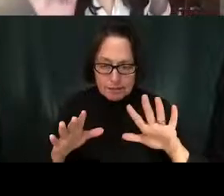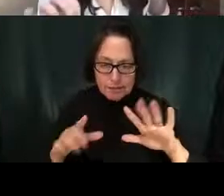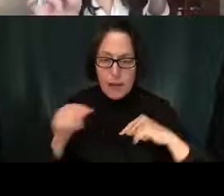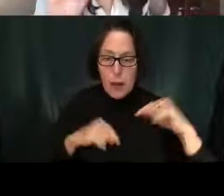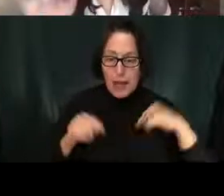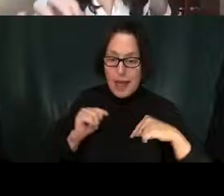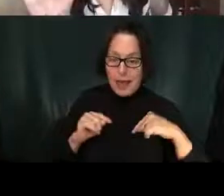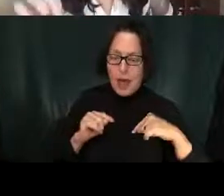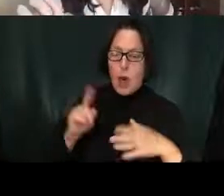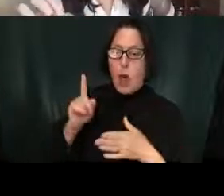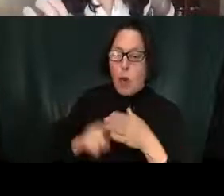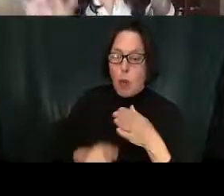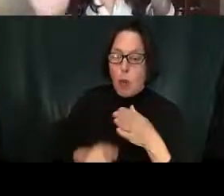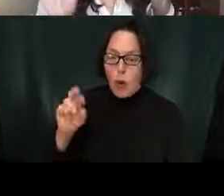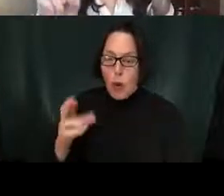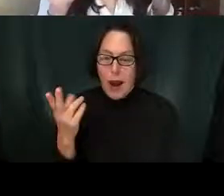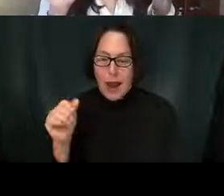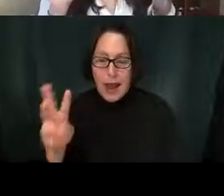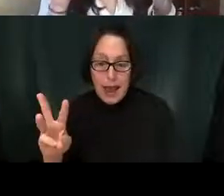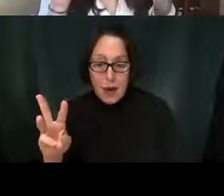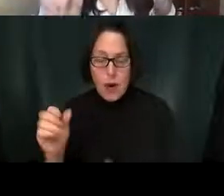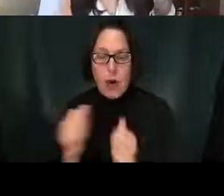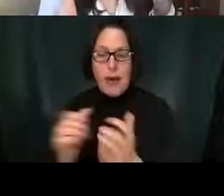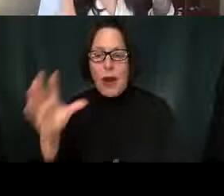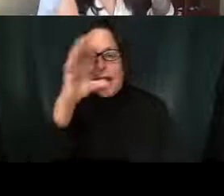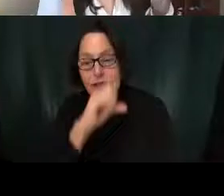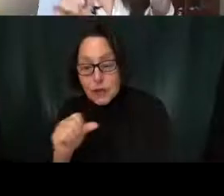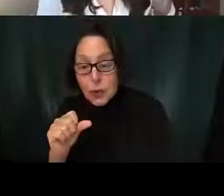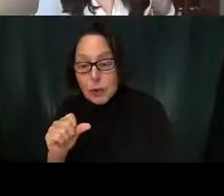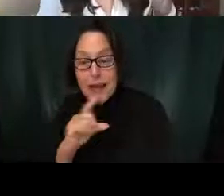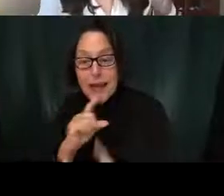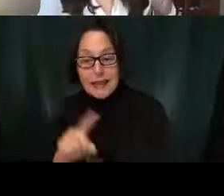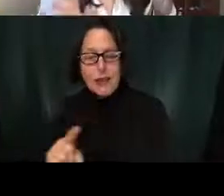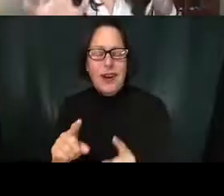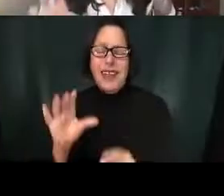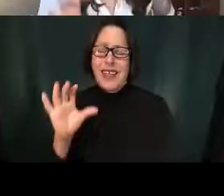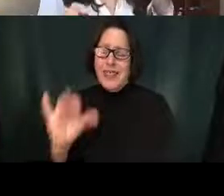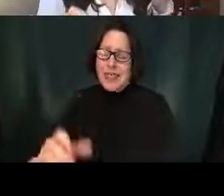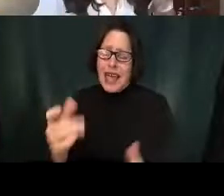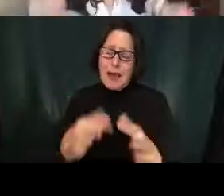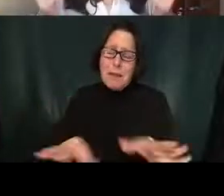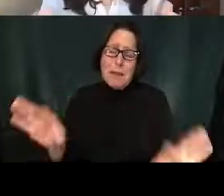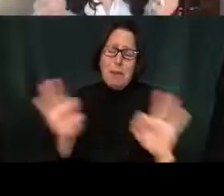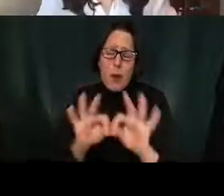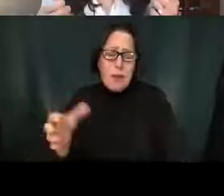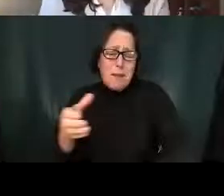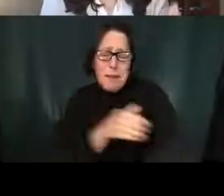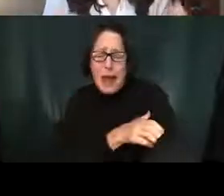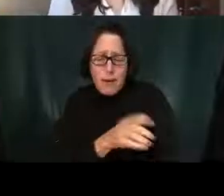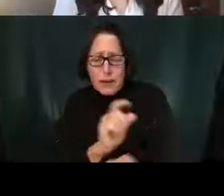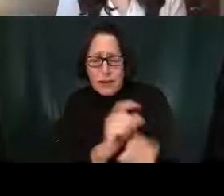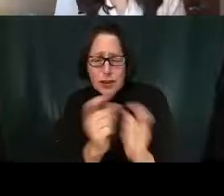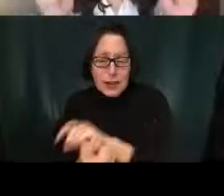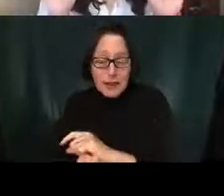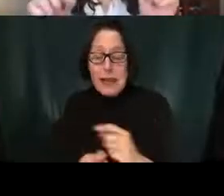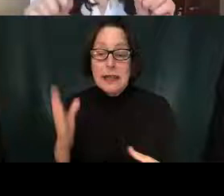question that does not assume an answer. This can be one of the most powerful shifts that you can make in showing up and really truly breaking your